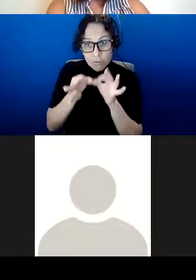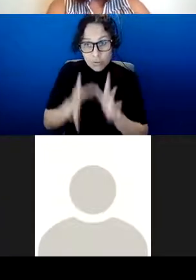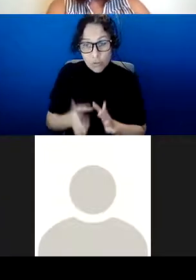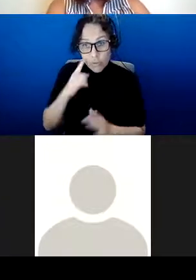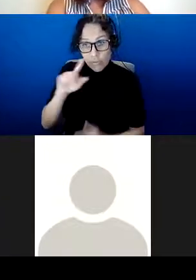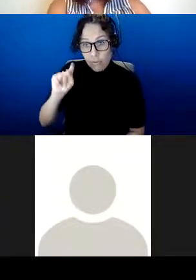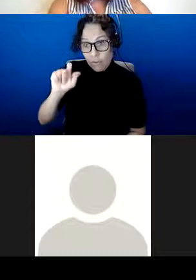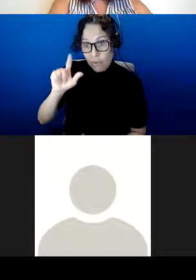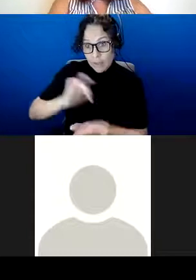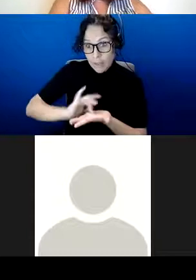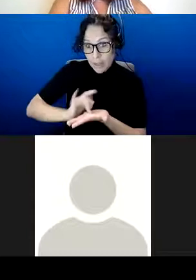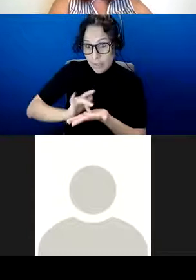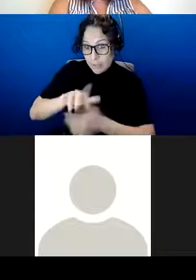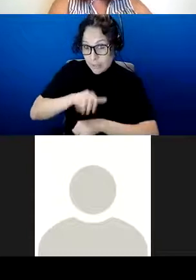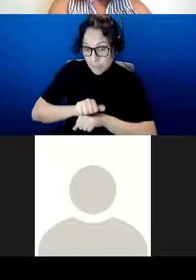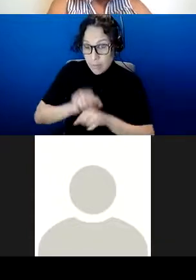telemedicine appointment.